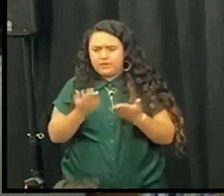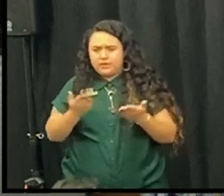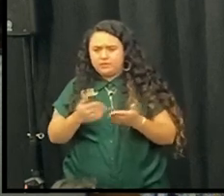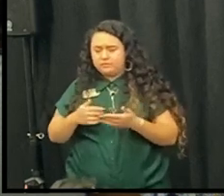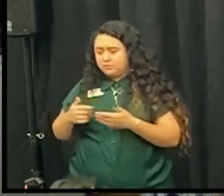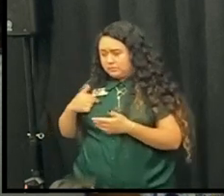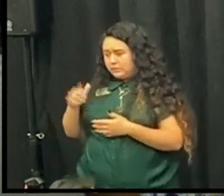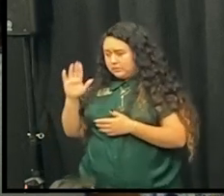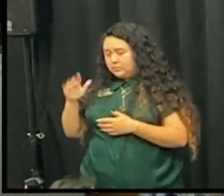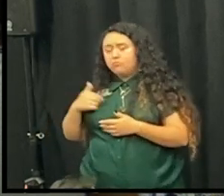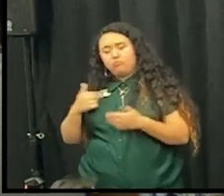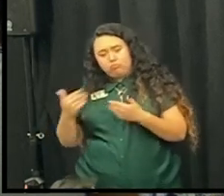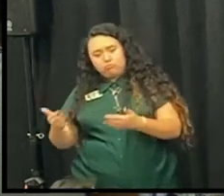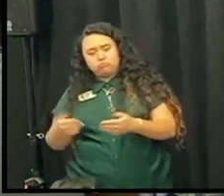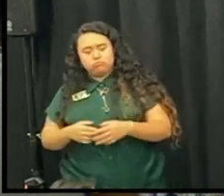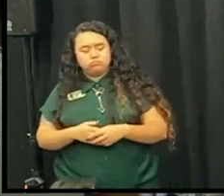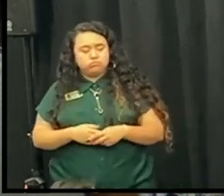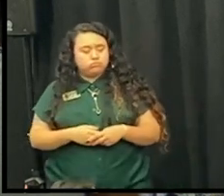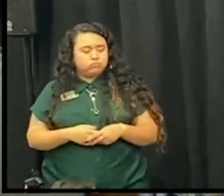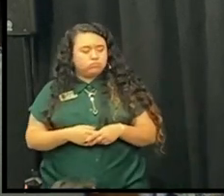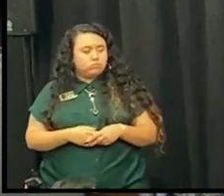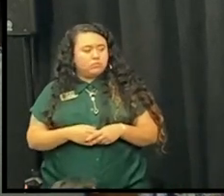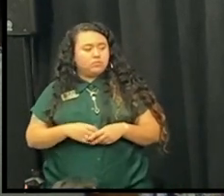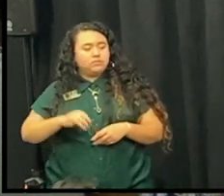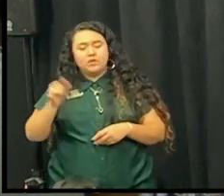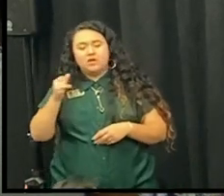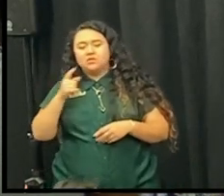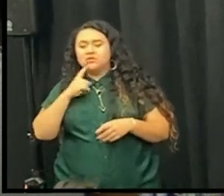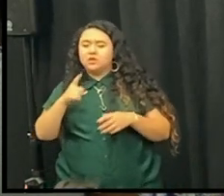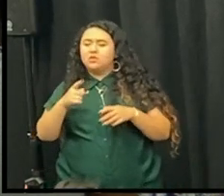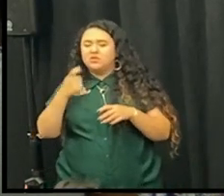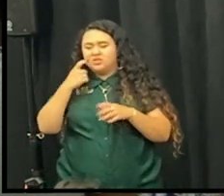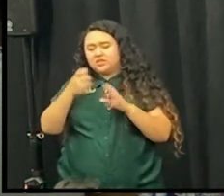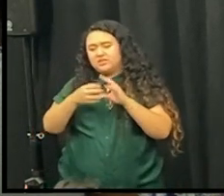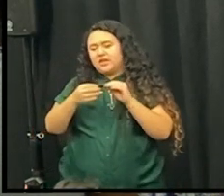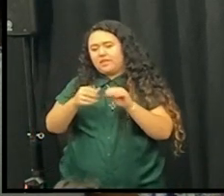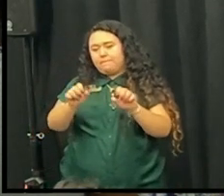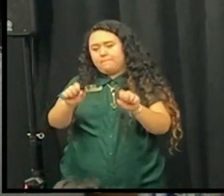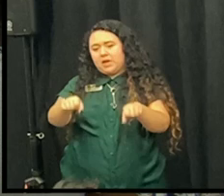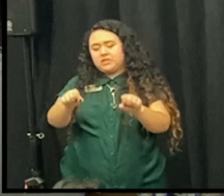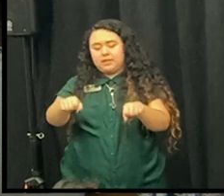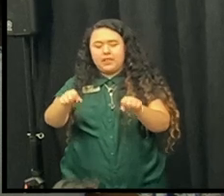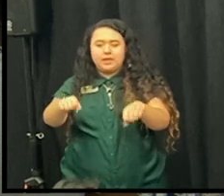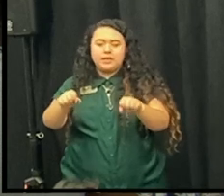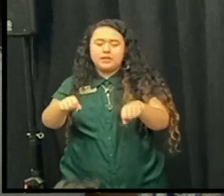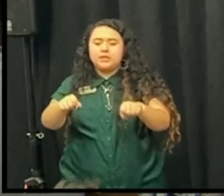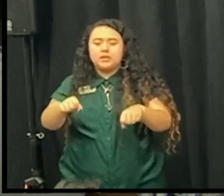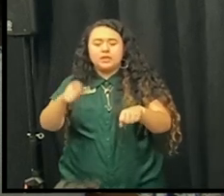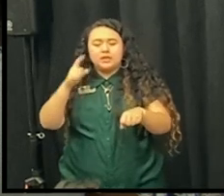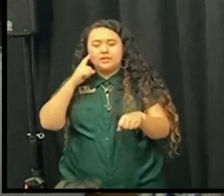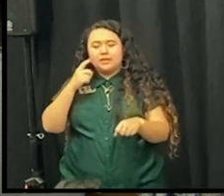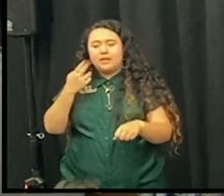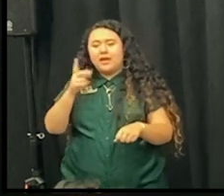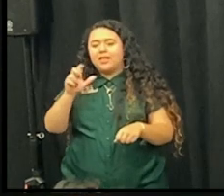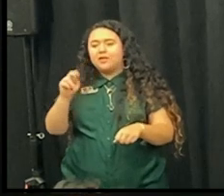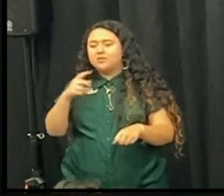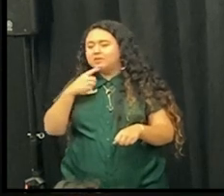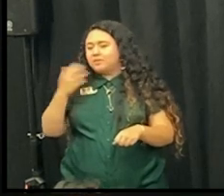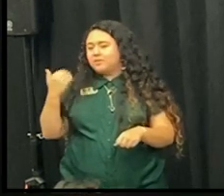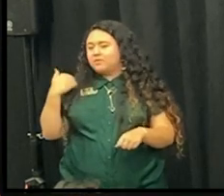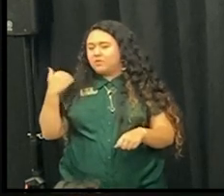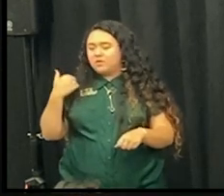ahead. There's like this undercurrent. When you just said the possibility, I was thinking of what Helen said earlier of like, oh, I